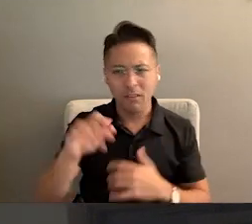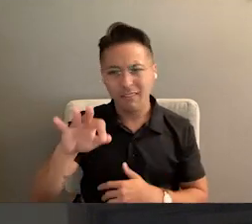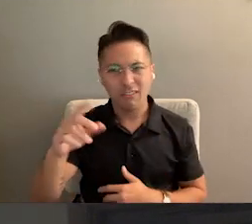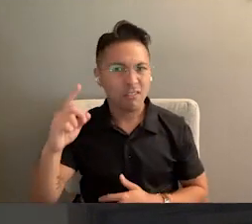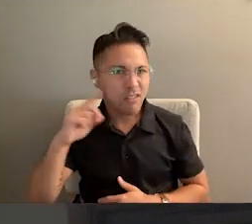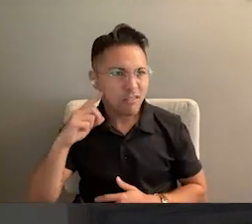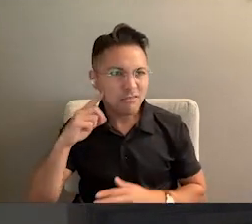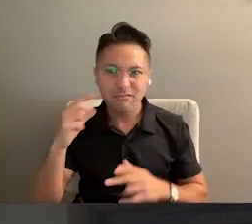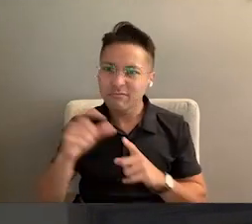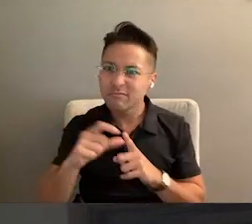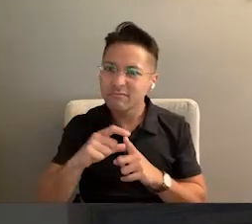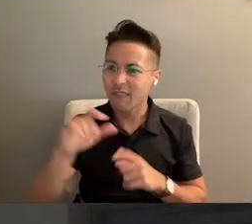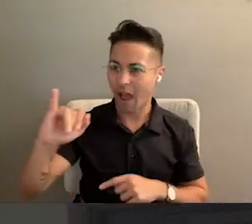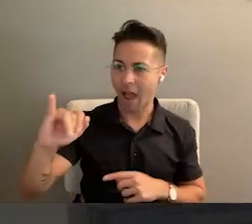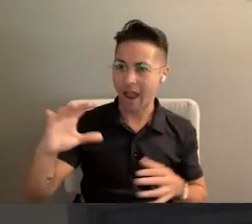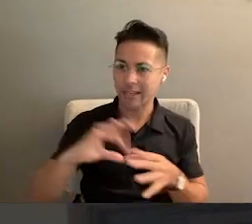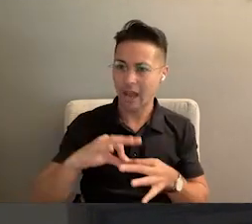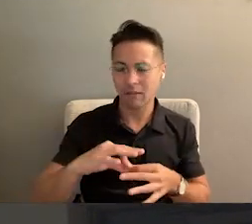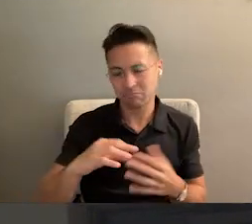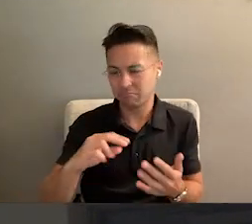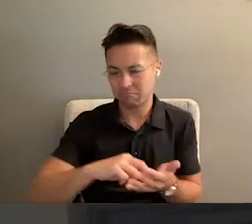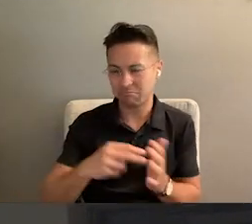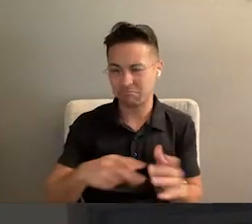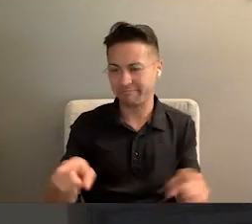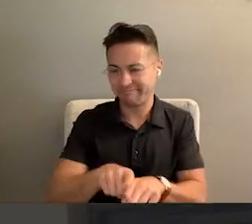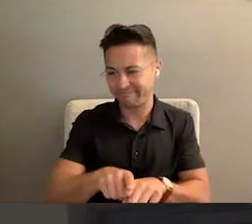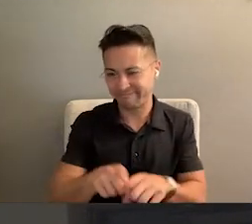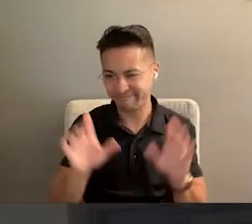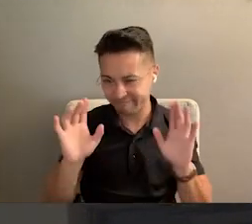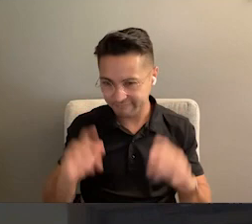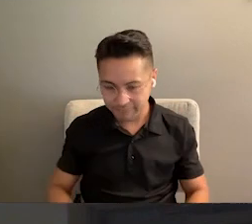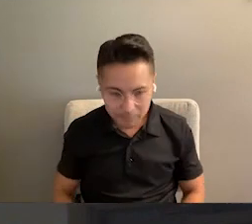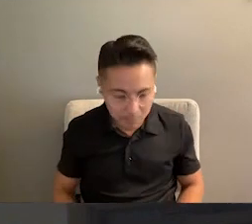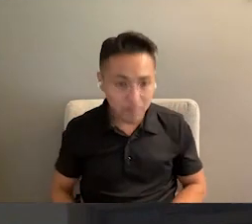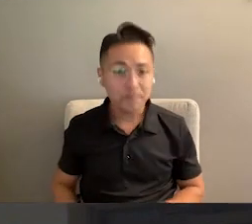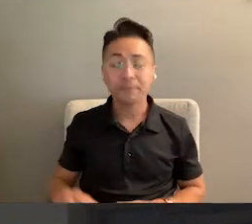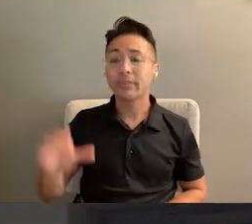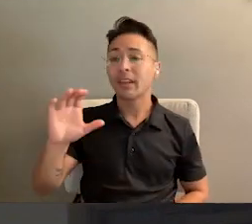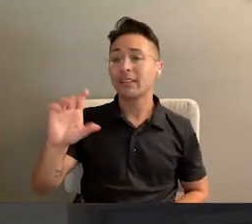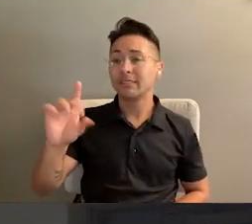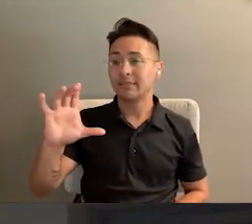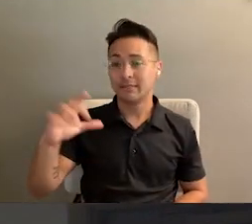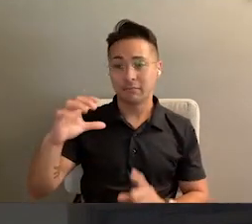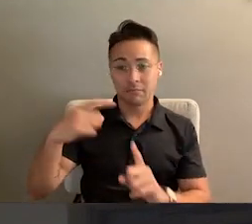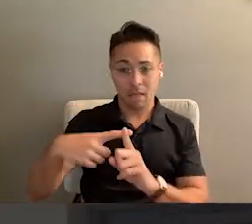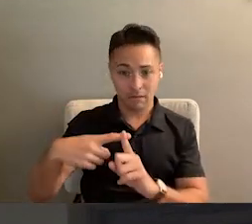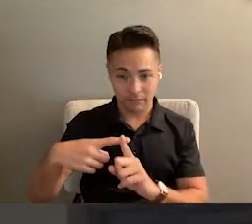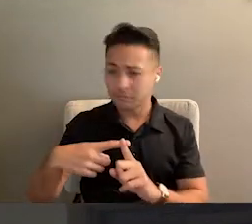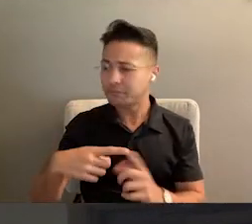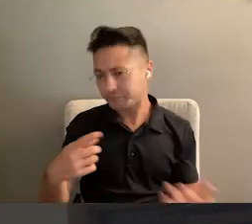is run through the iConnect program. So if you hear iConnect, it's all the same thing.